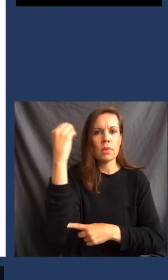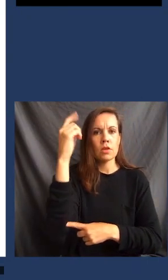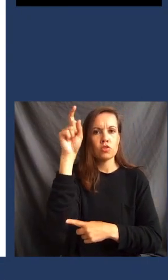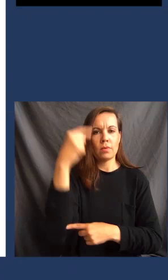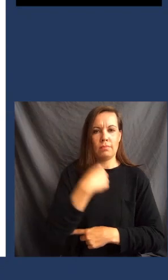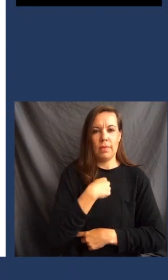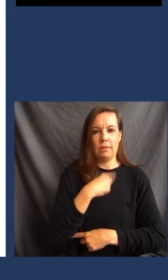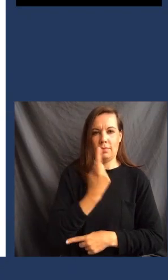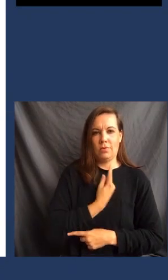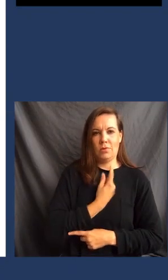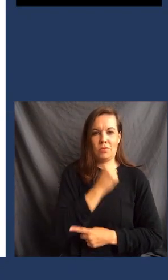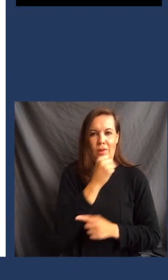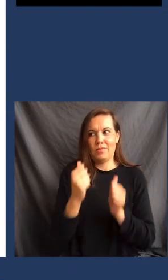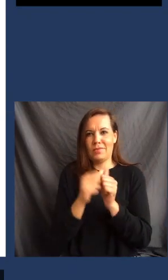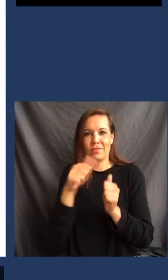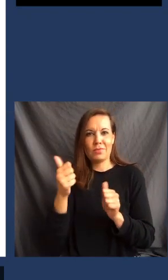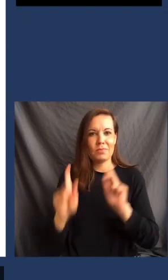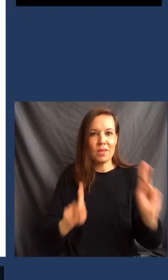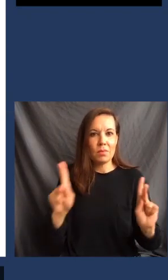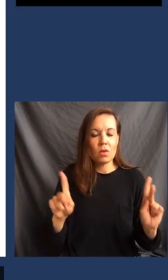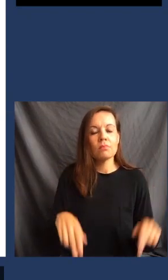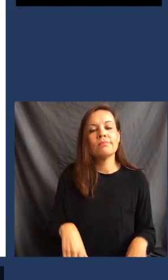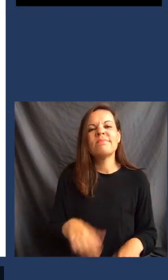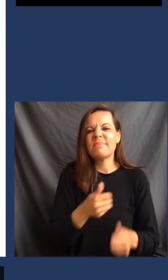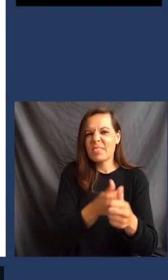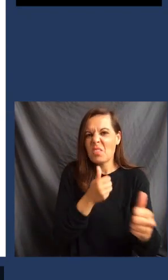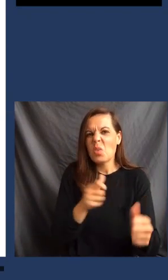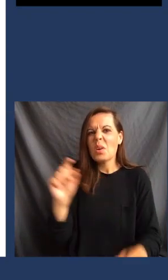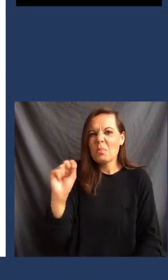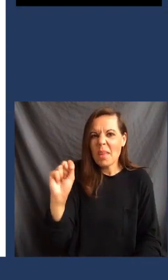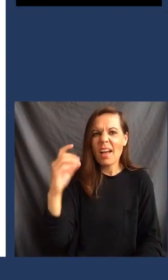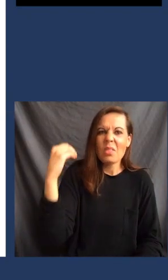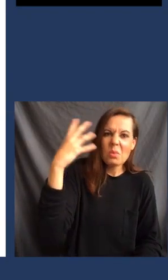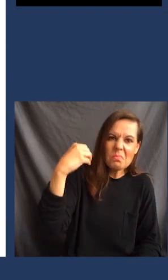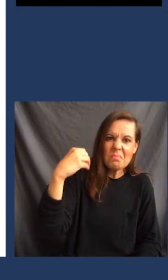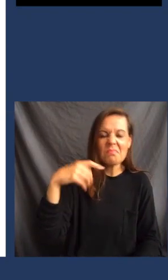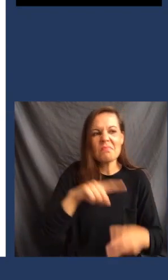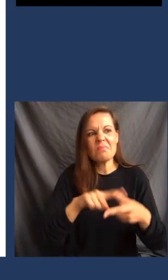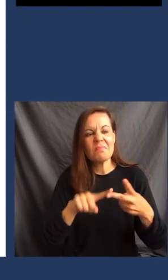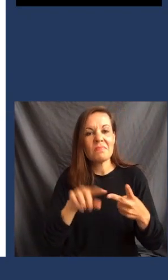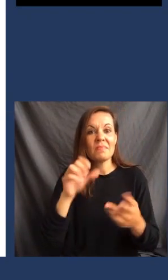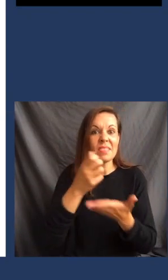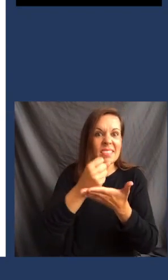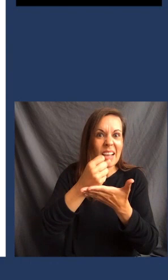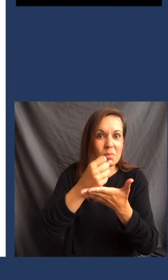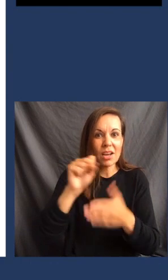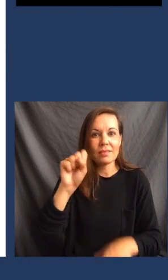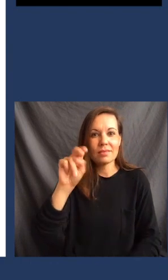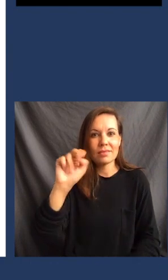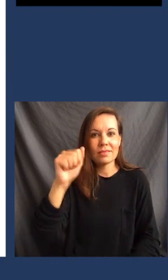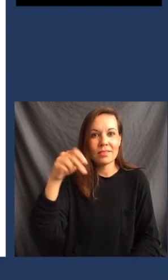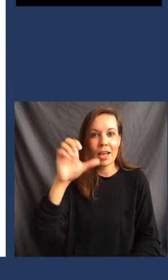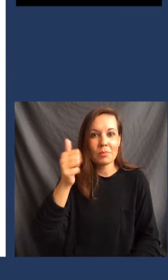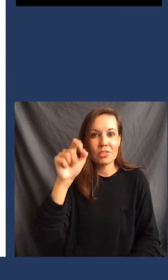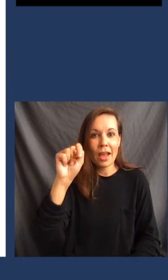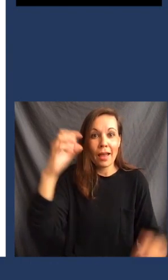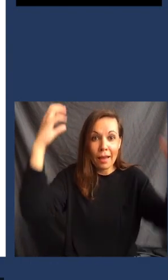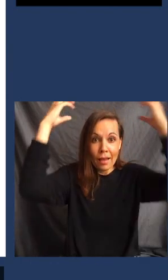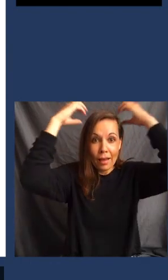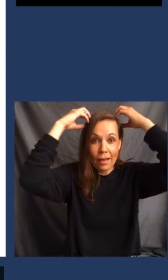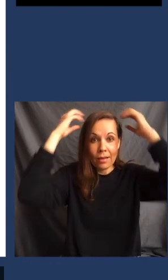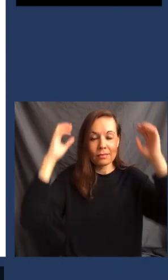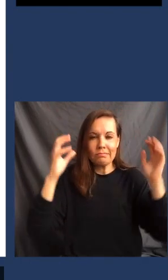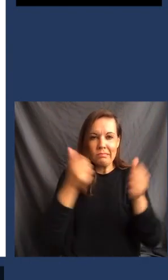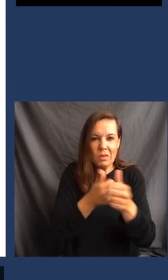you. You'd like to avoid any bathroom selfies or Snapchat filters. And just so you know as well, that